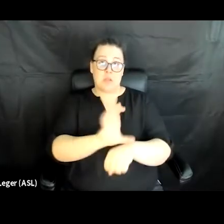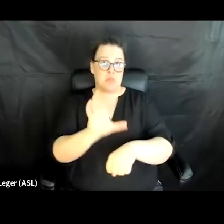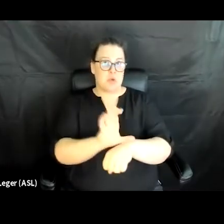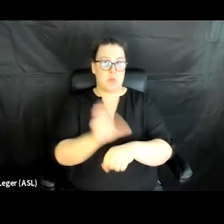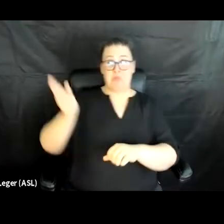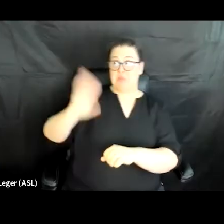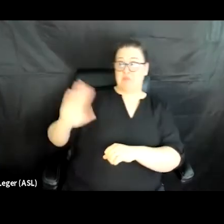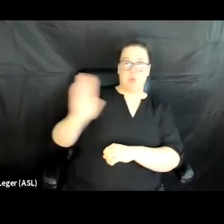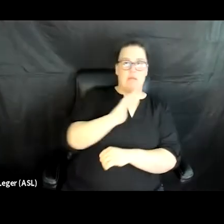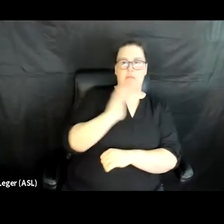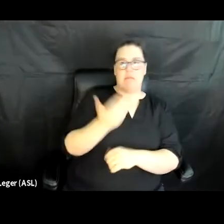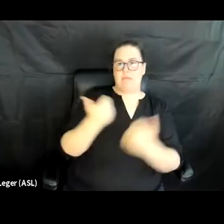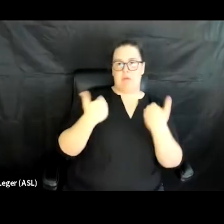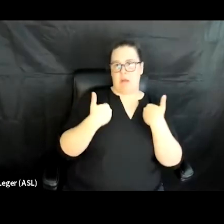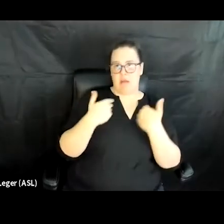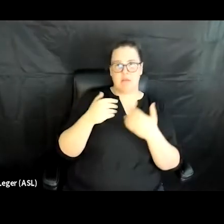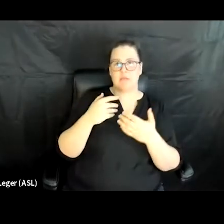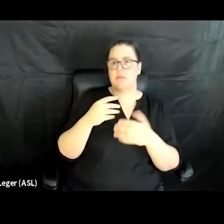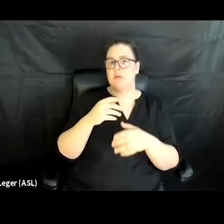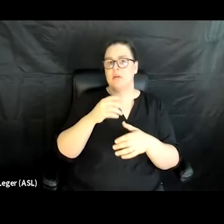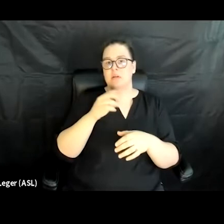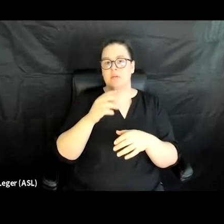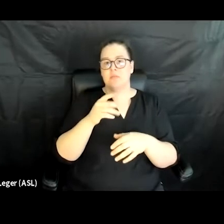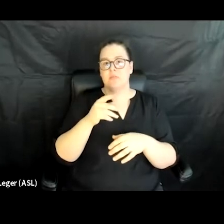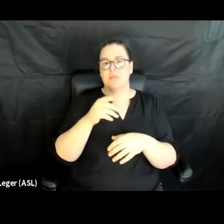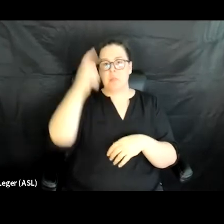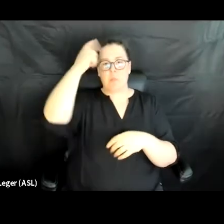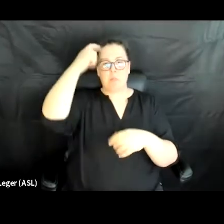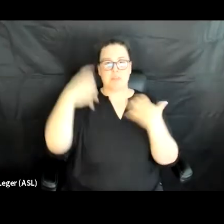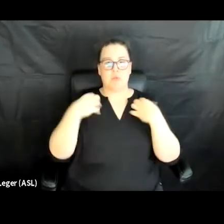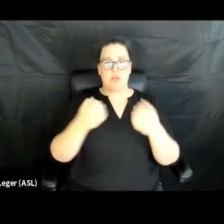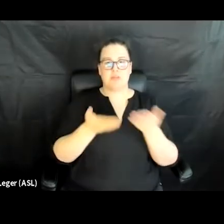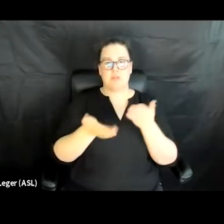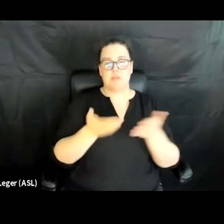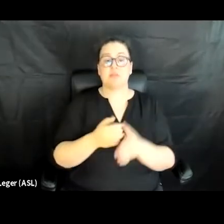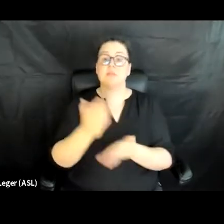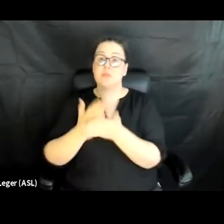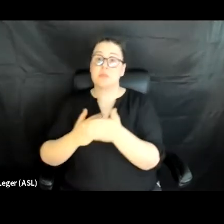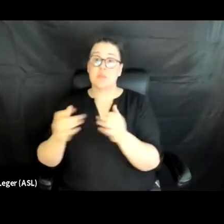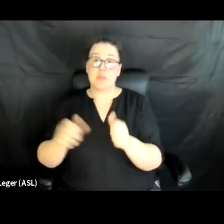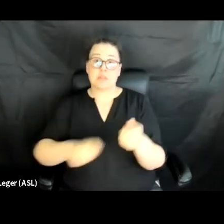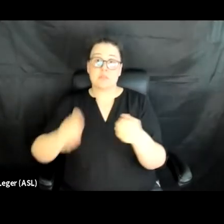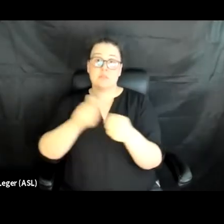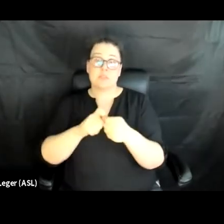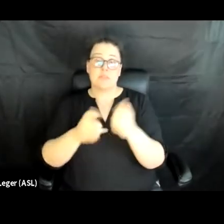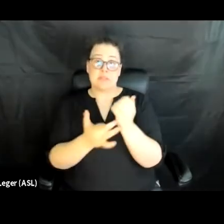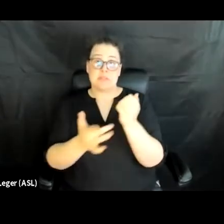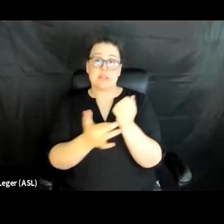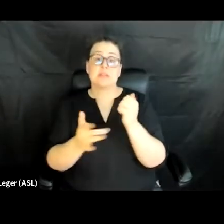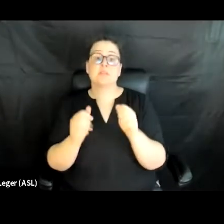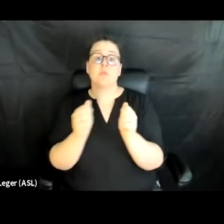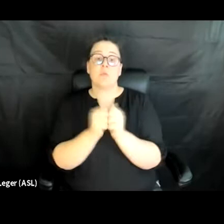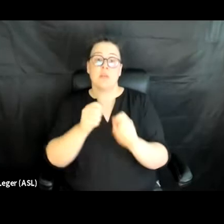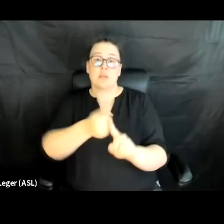a lot of people accessing telehealth services for the first time. So some of the specific strategies around expanding access